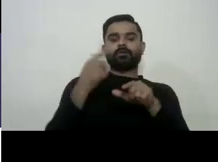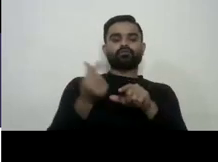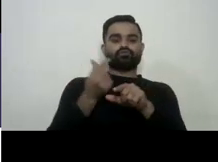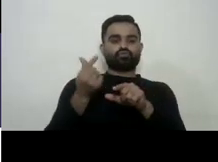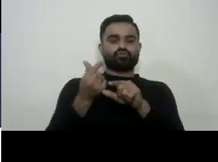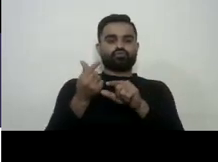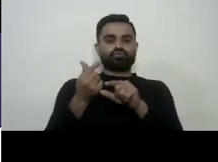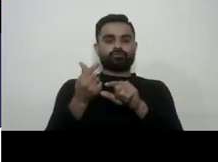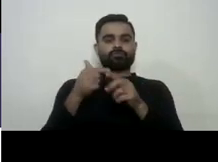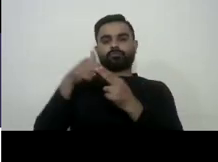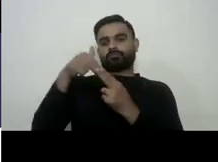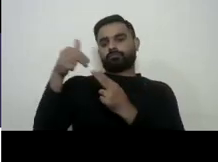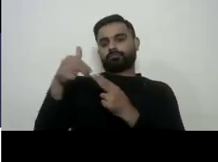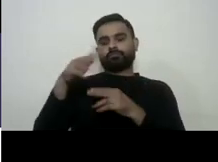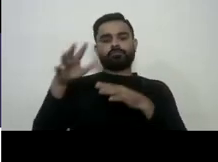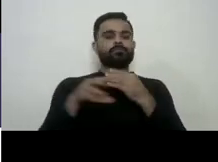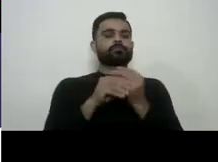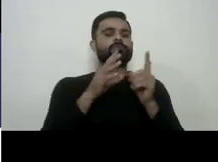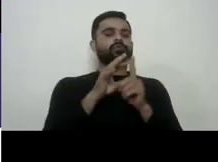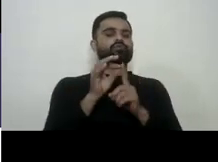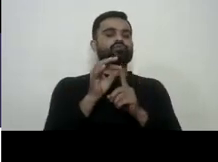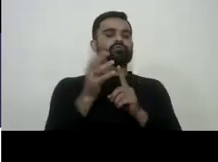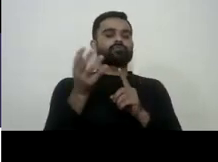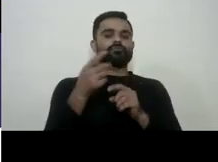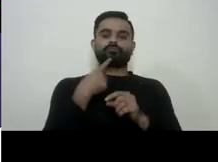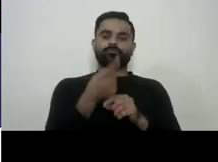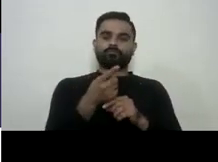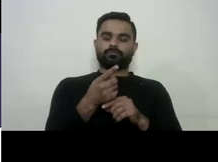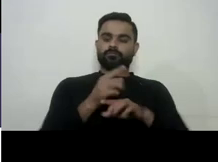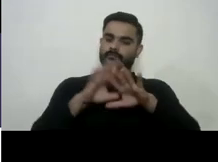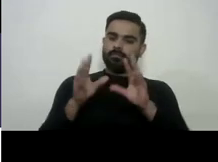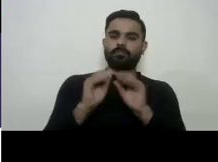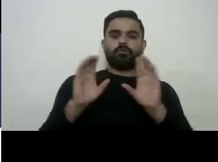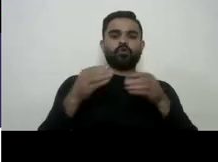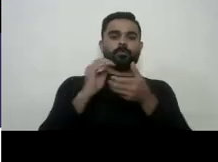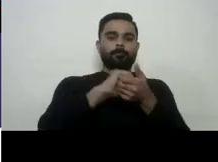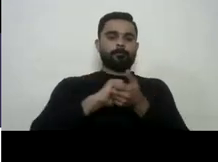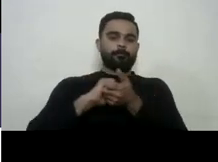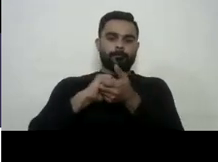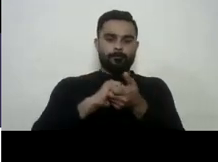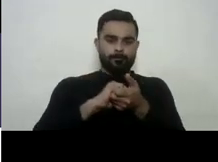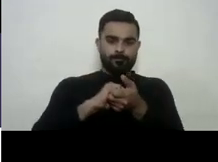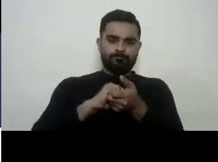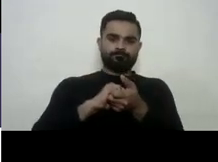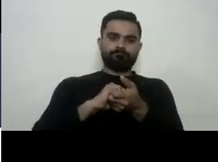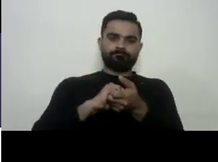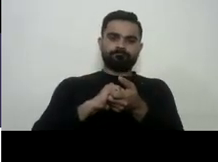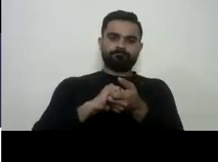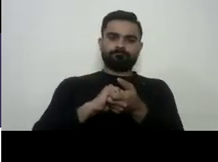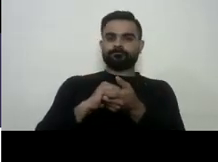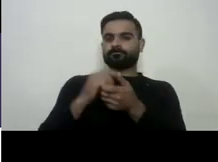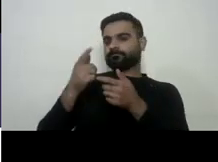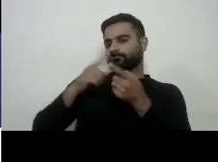story. So what we did here is the entire group engaged in the